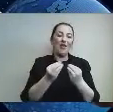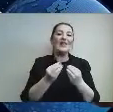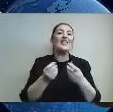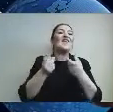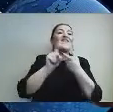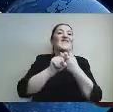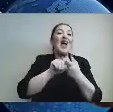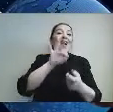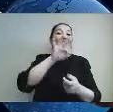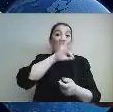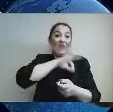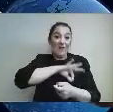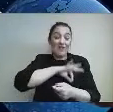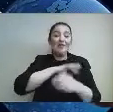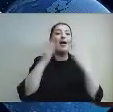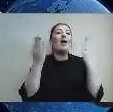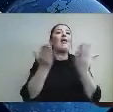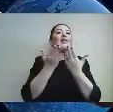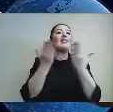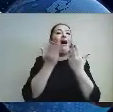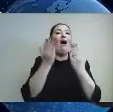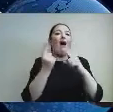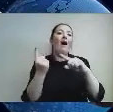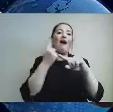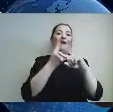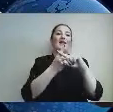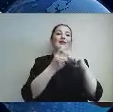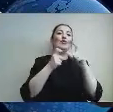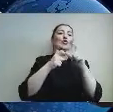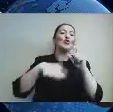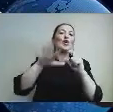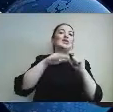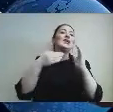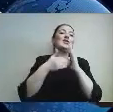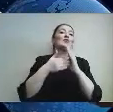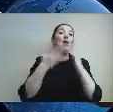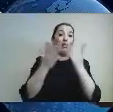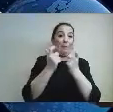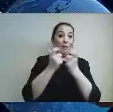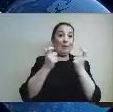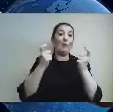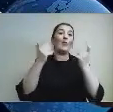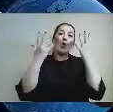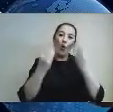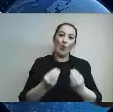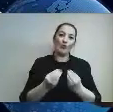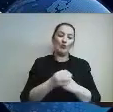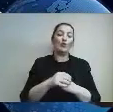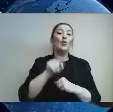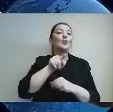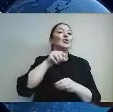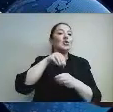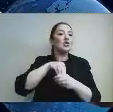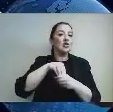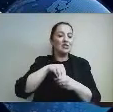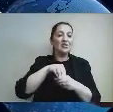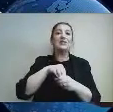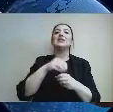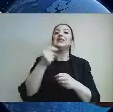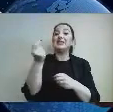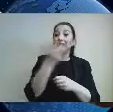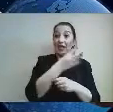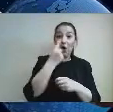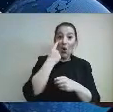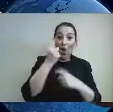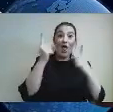their proliferation, and that requires a data focused approach. That's why